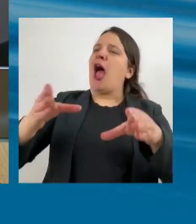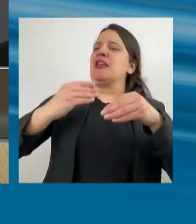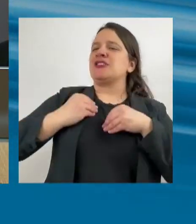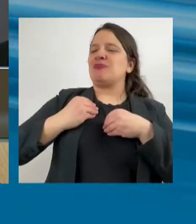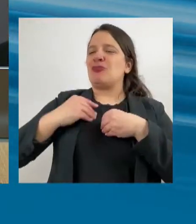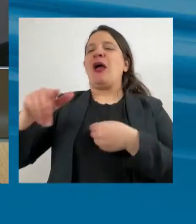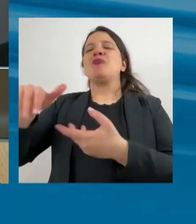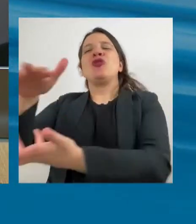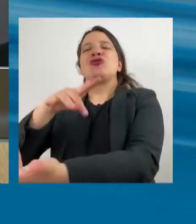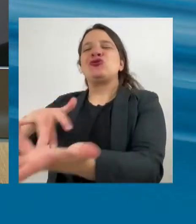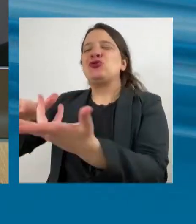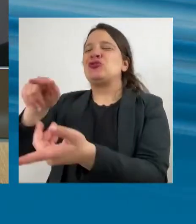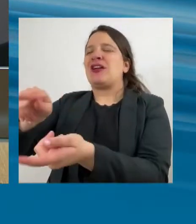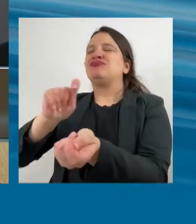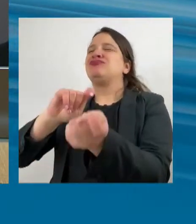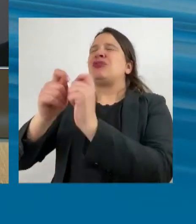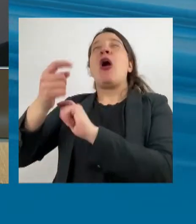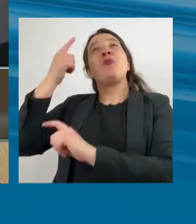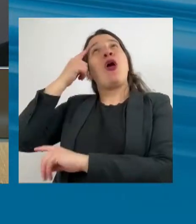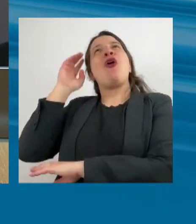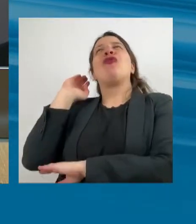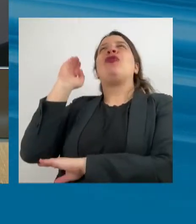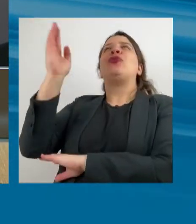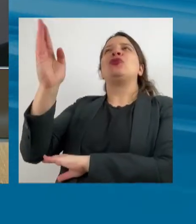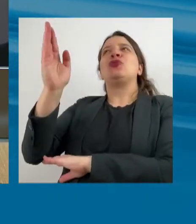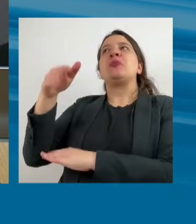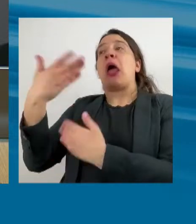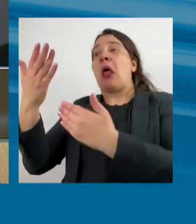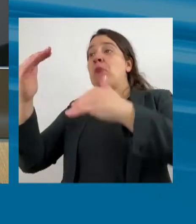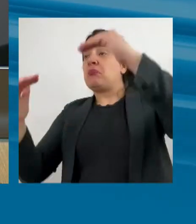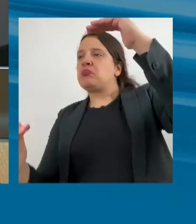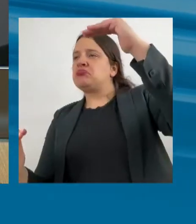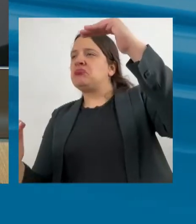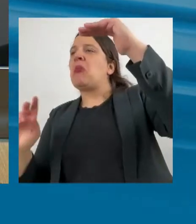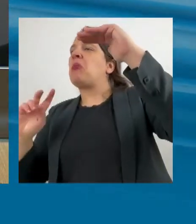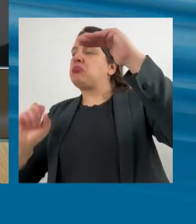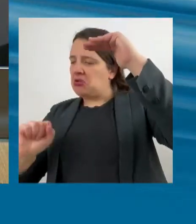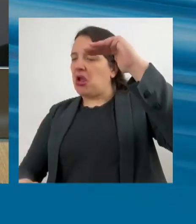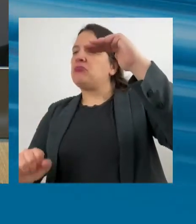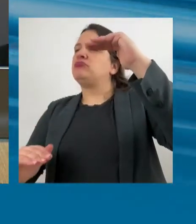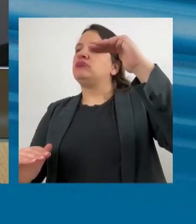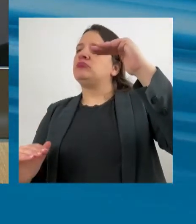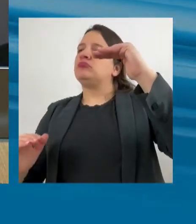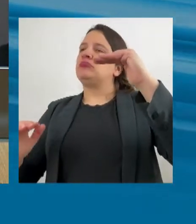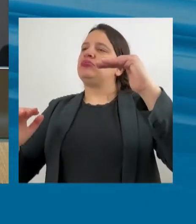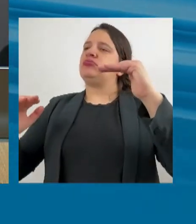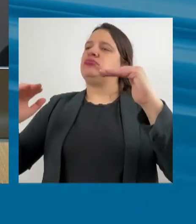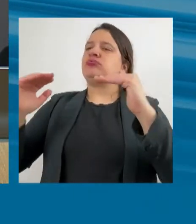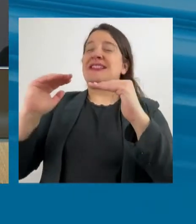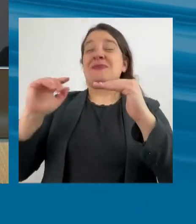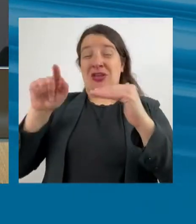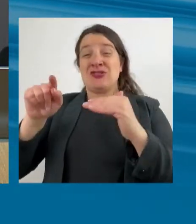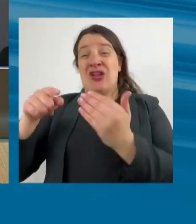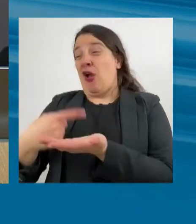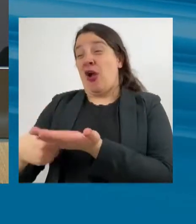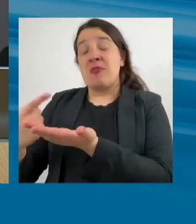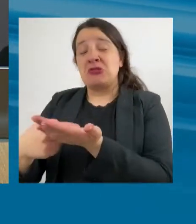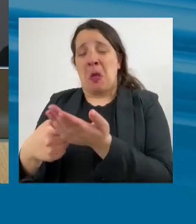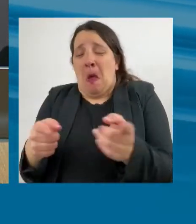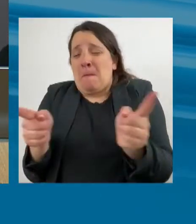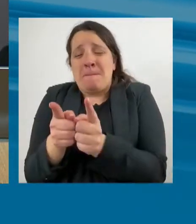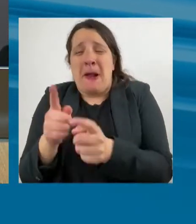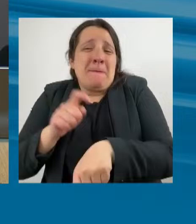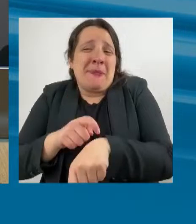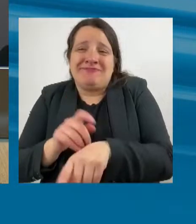and reduce inequalities in the longer term. But I think it is a comprehensive conversation. Hopefully we can continue it in Barbados at the end of the month.